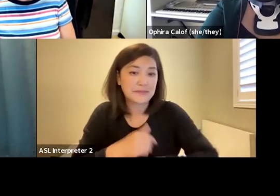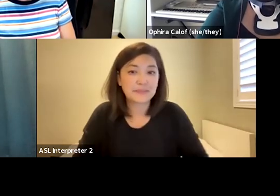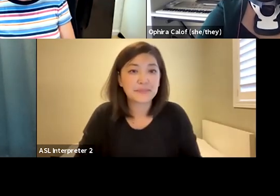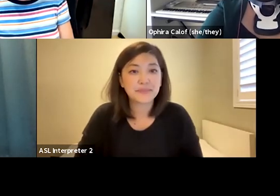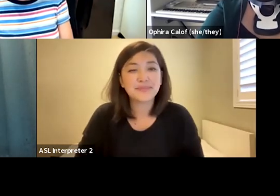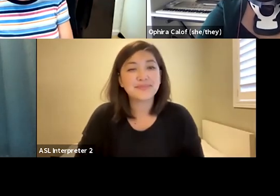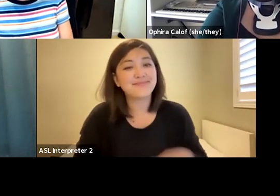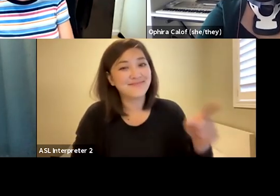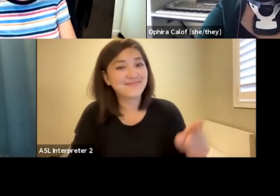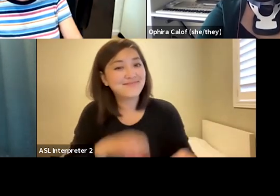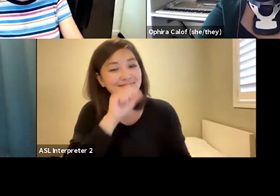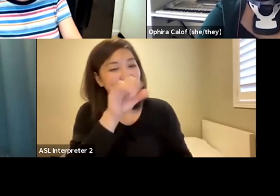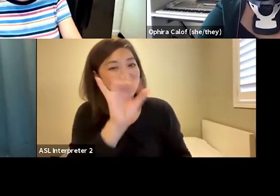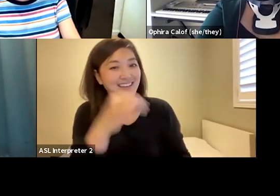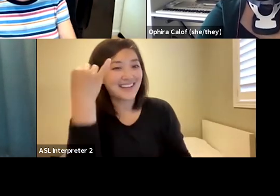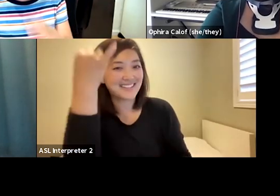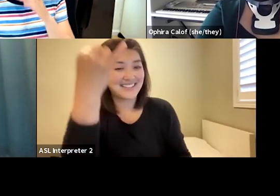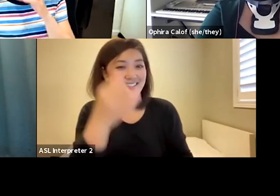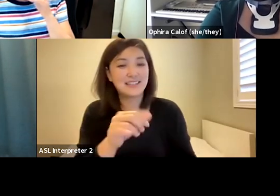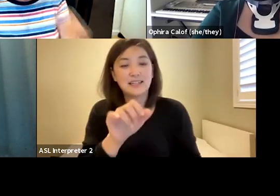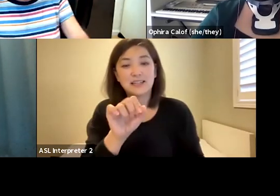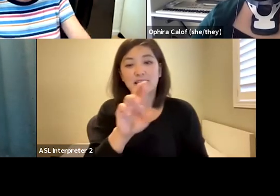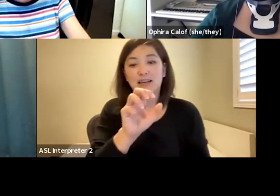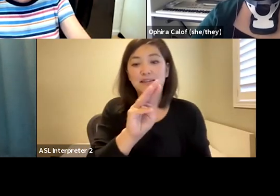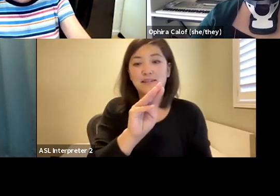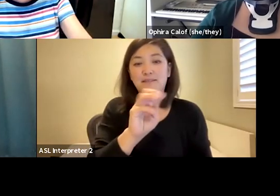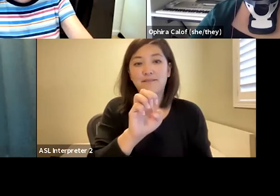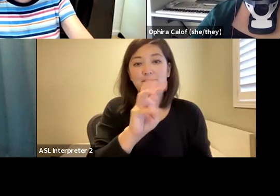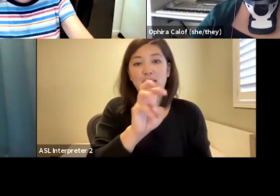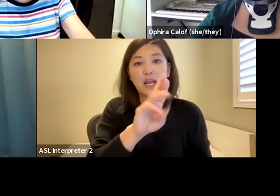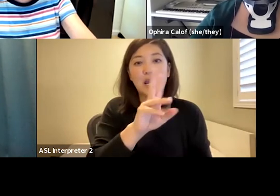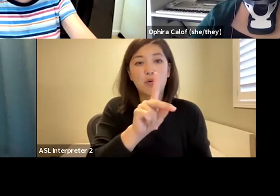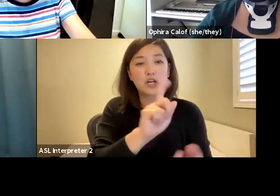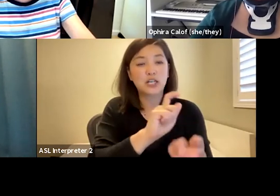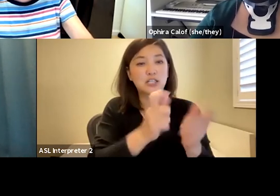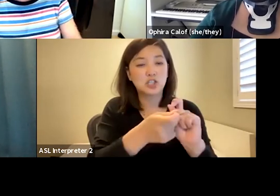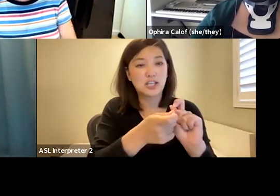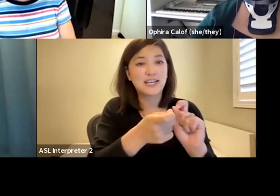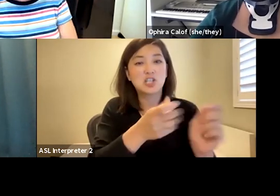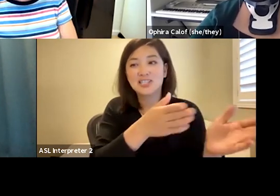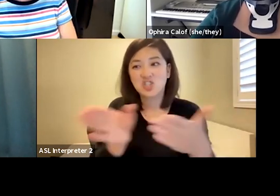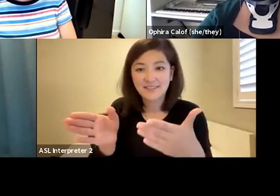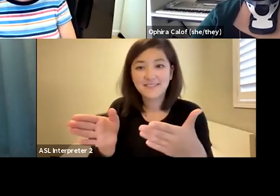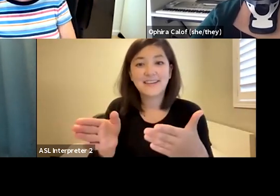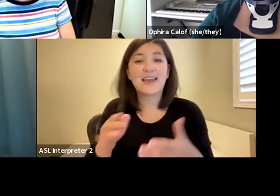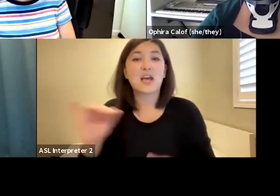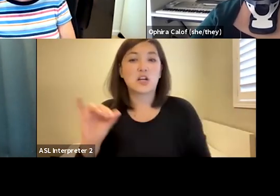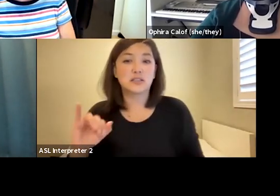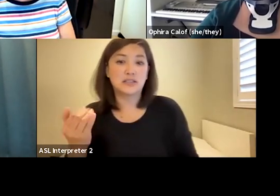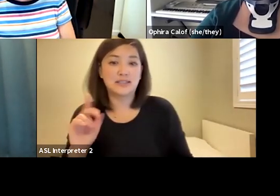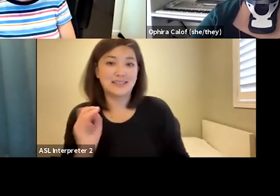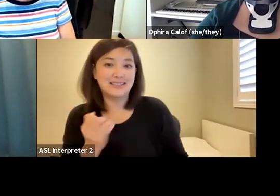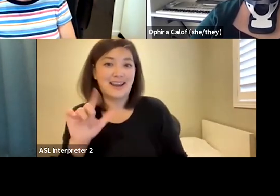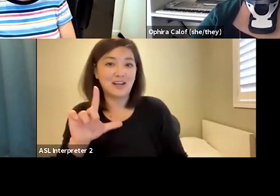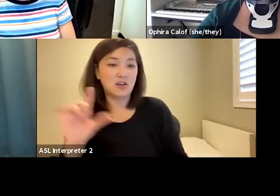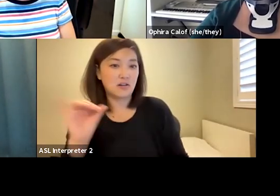I love that idea of like framework shift. And I think kind of going off what Hadiel was saying before, like knowing that you do have the